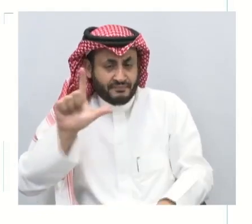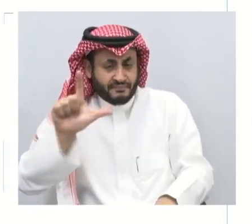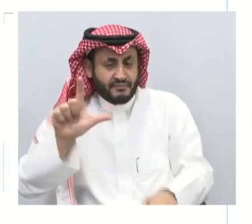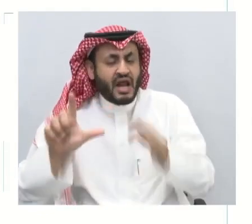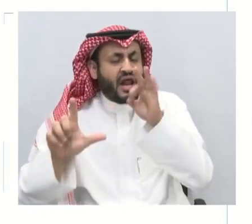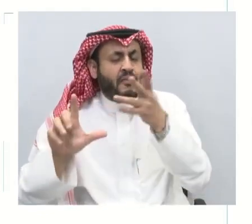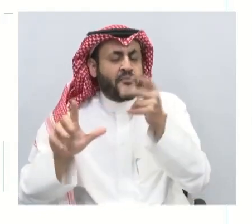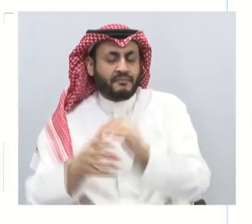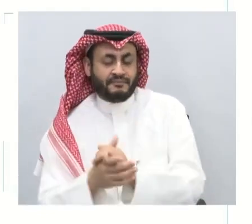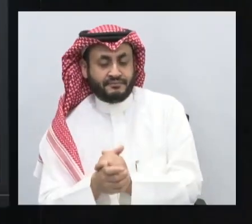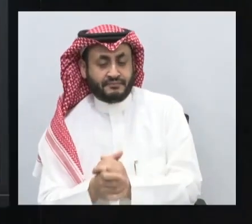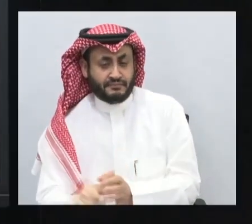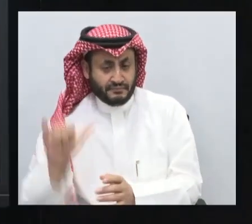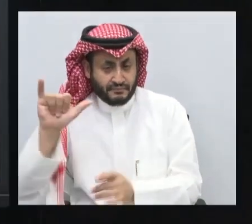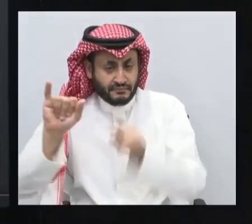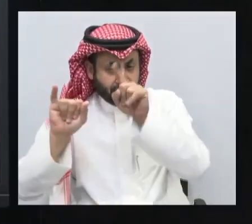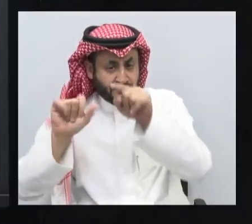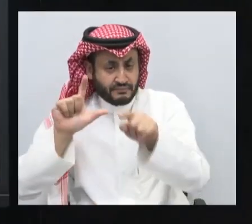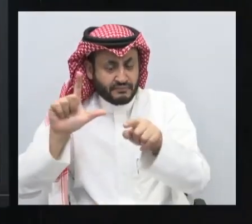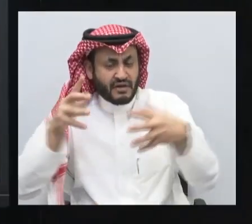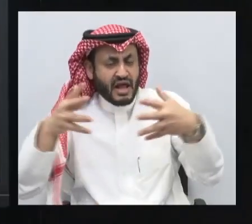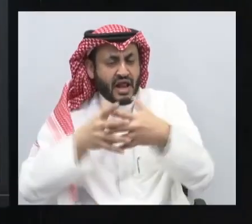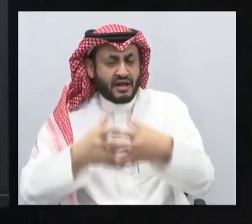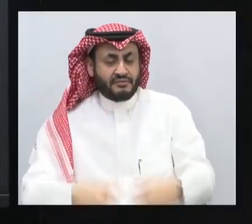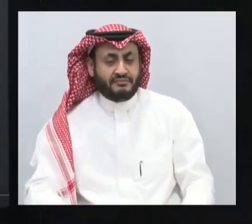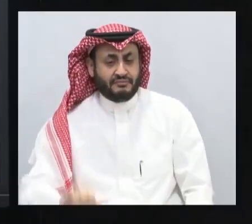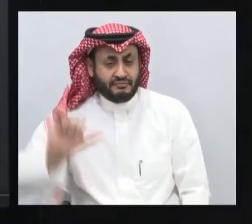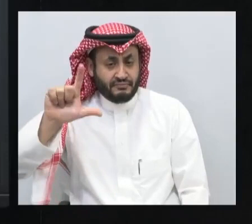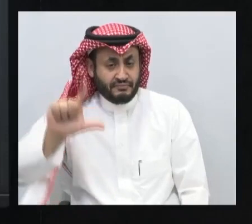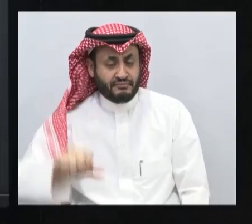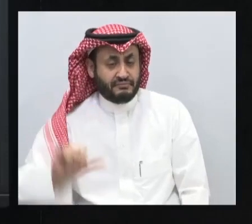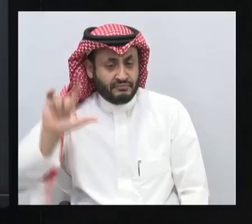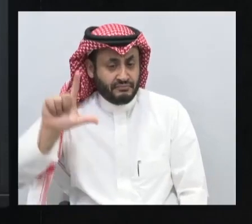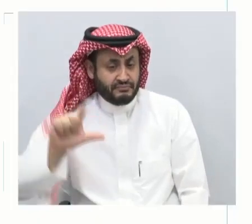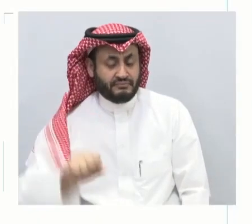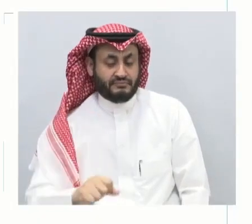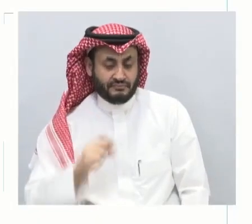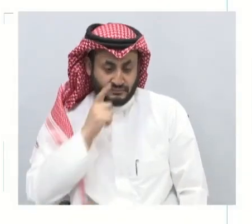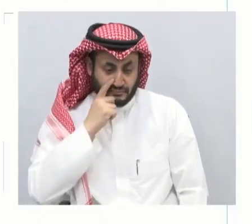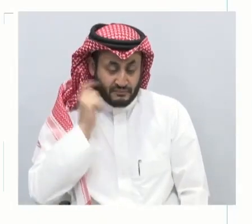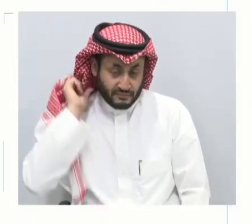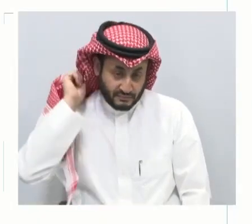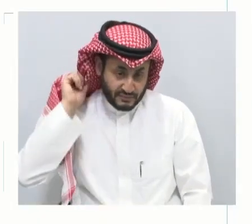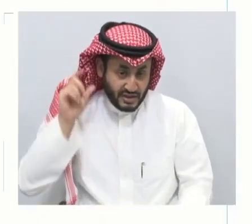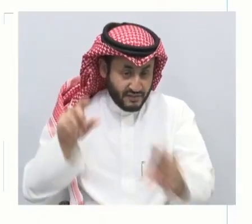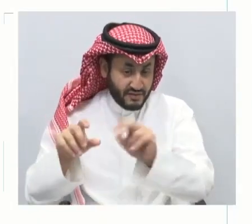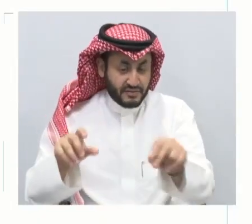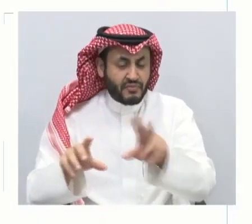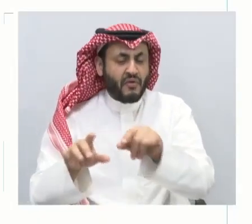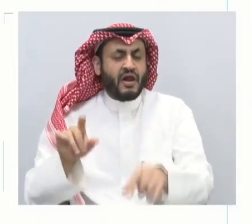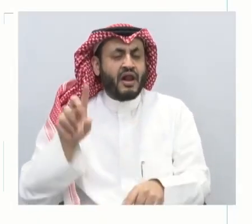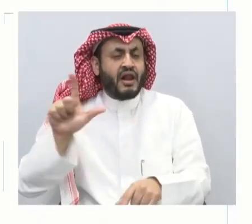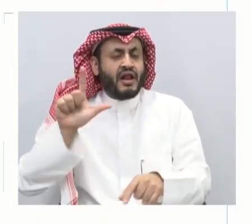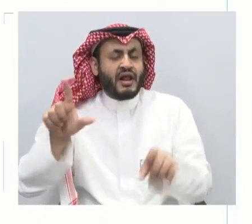write double L, and you pronounce it I'll. Okay, you say I'll. Also, you say you'll. You say he'll. You